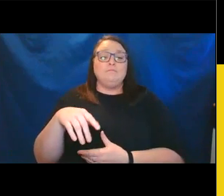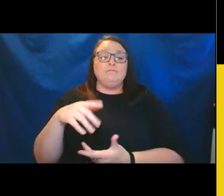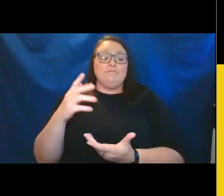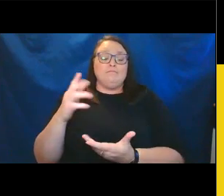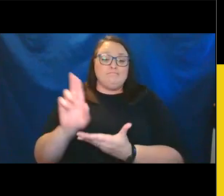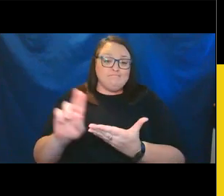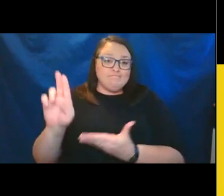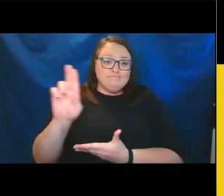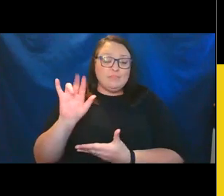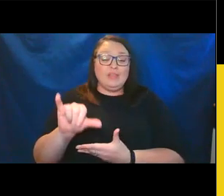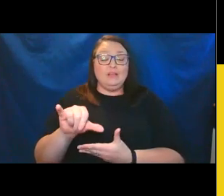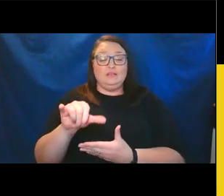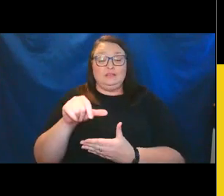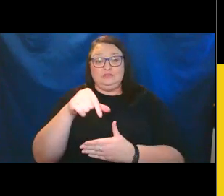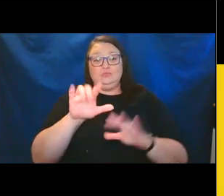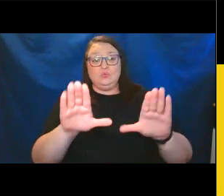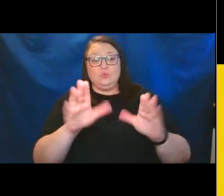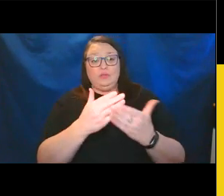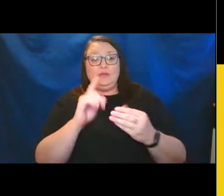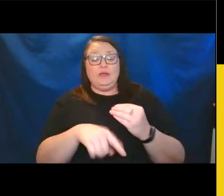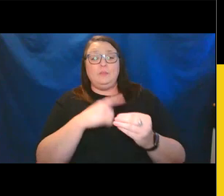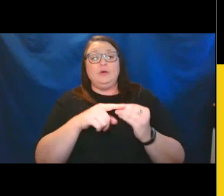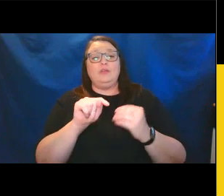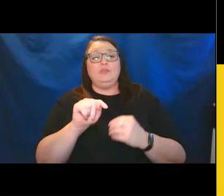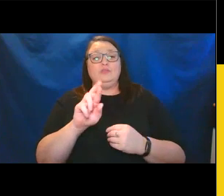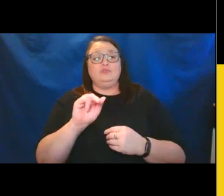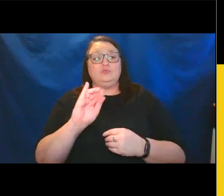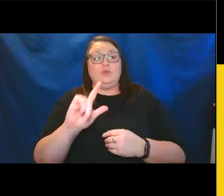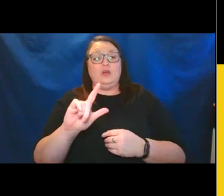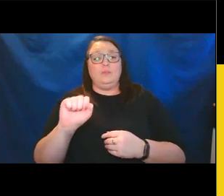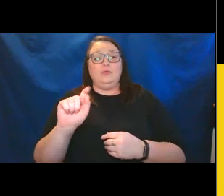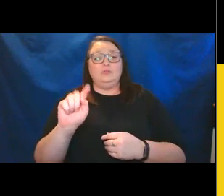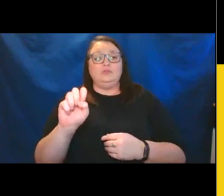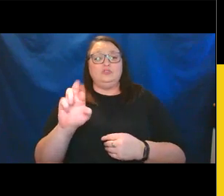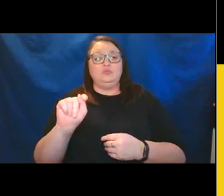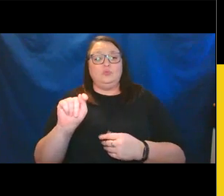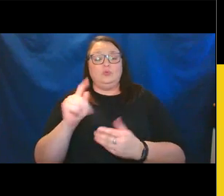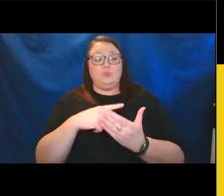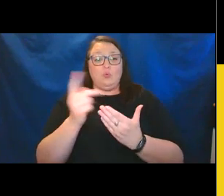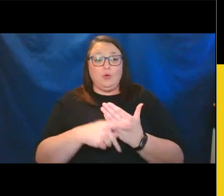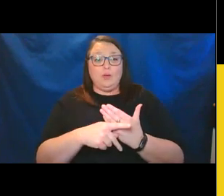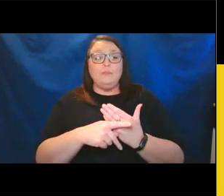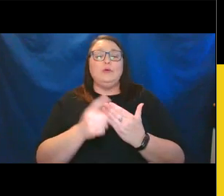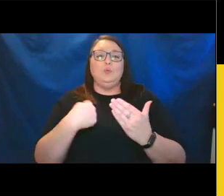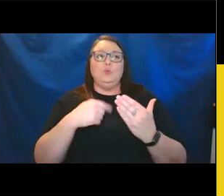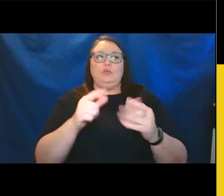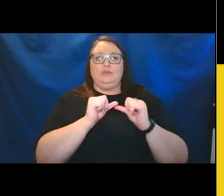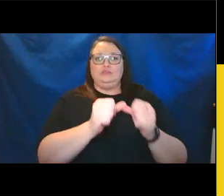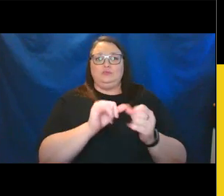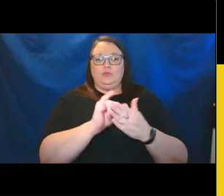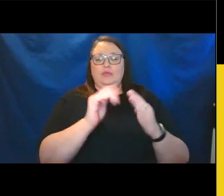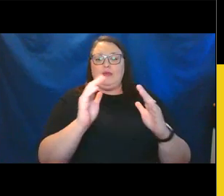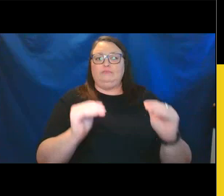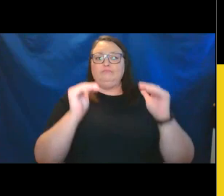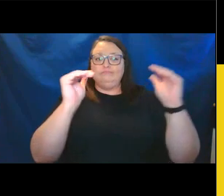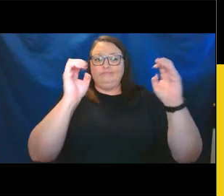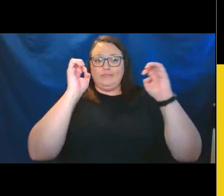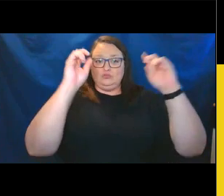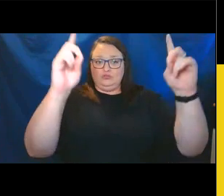the really great thing about the Tribal Stewards program is we're kind of picking up that piece that's missing there. Slide.